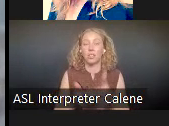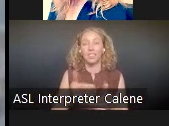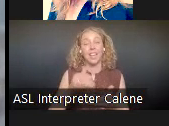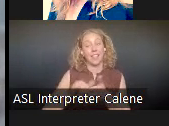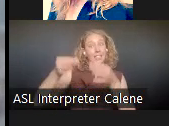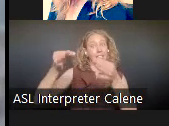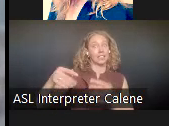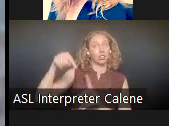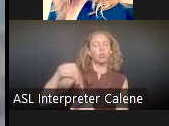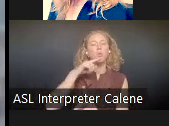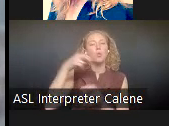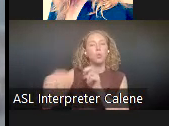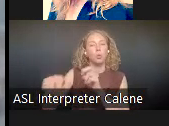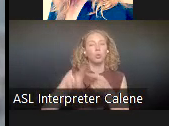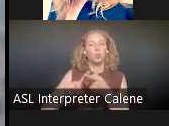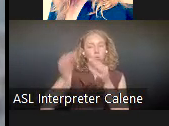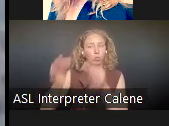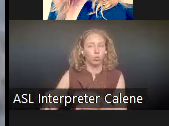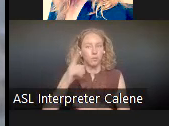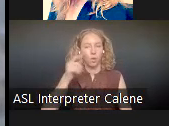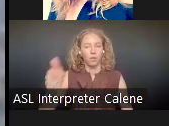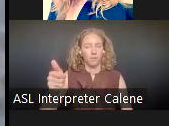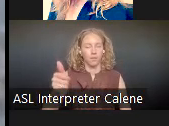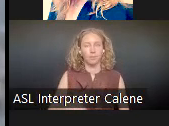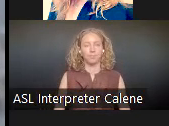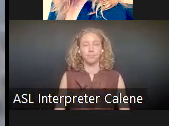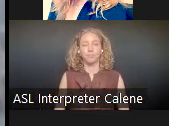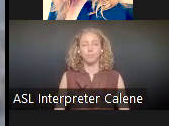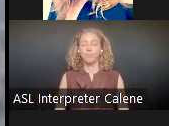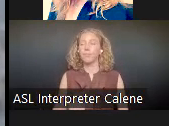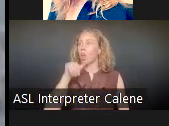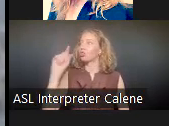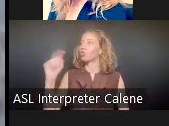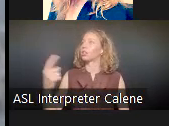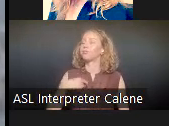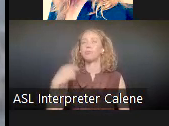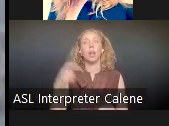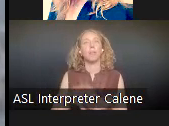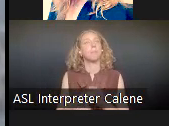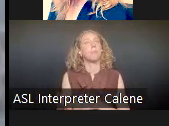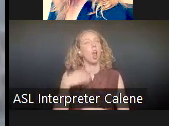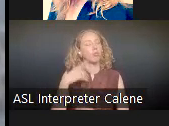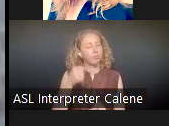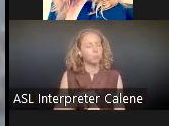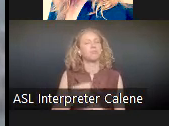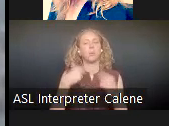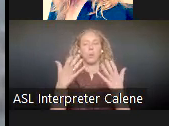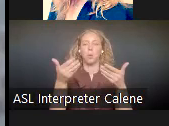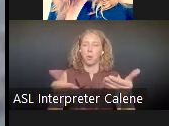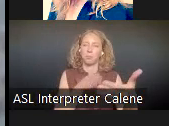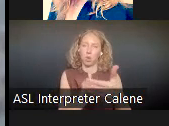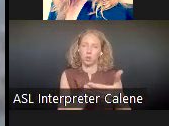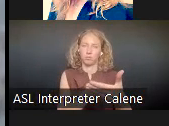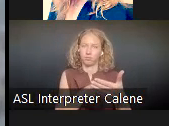to make. And it's not you wake up the next day and boom, I want to go ahead and prosecute.